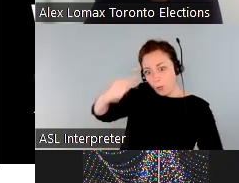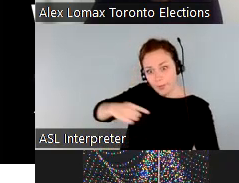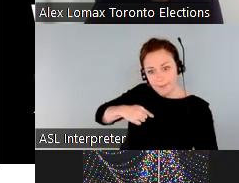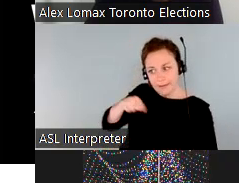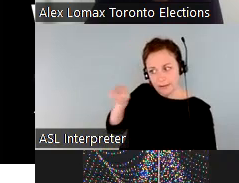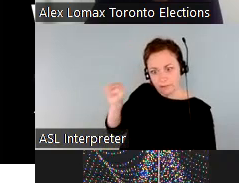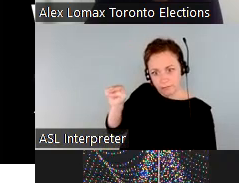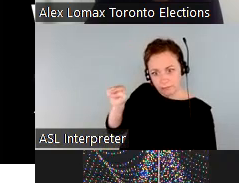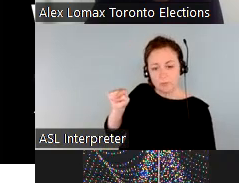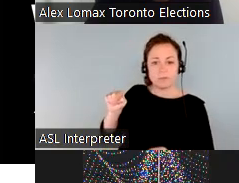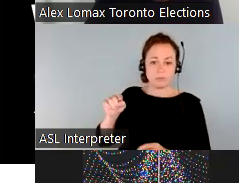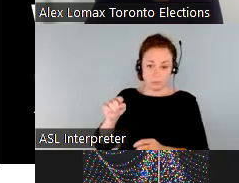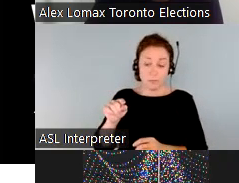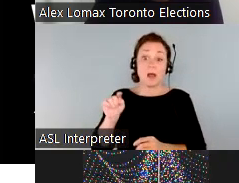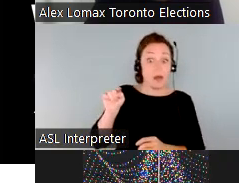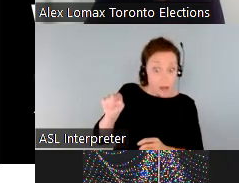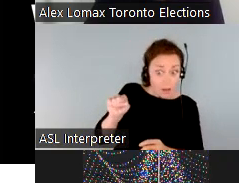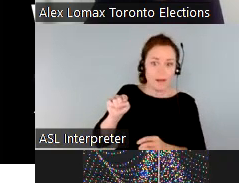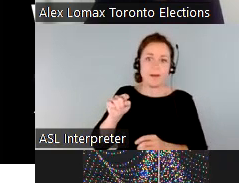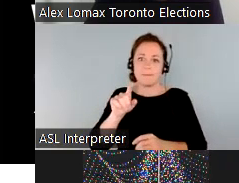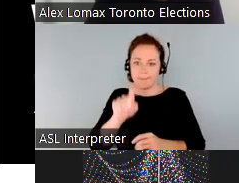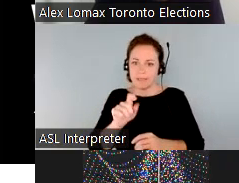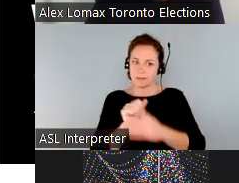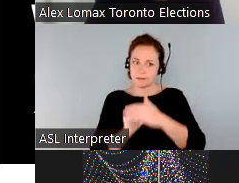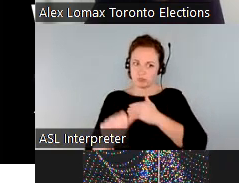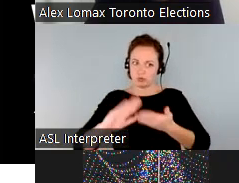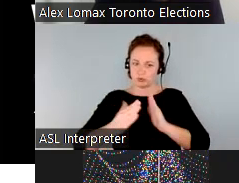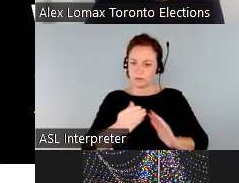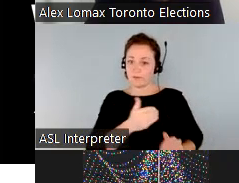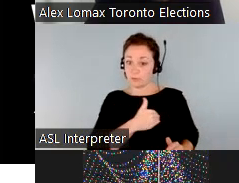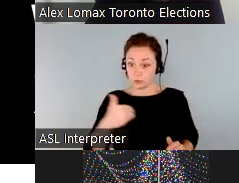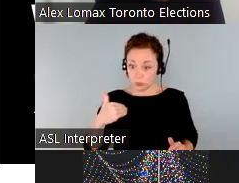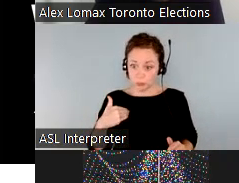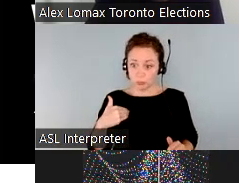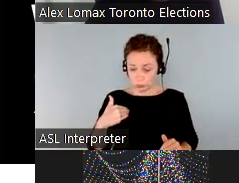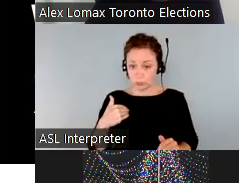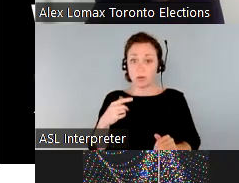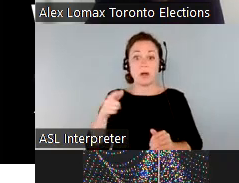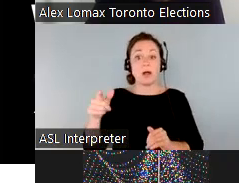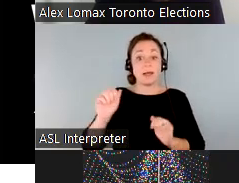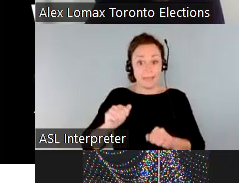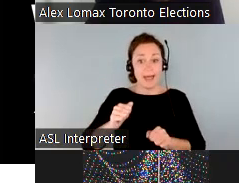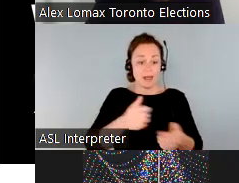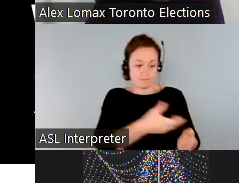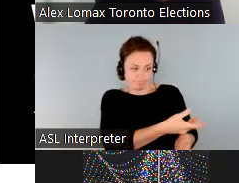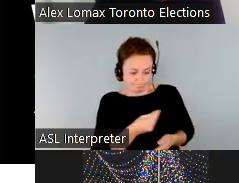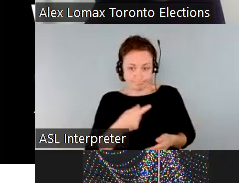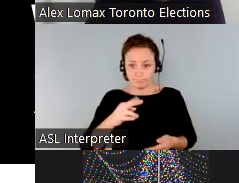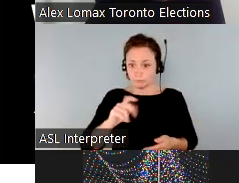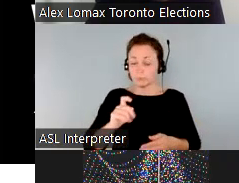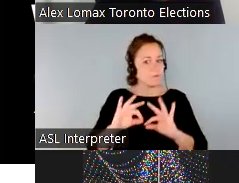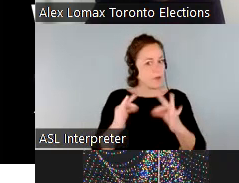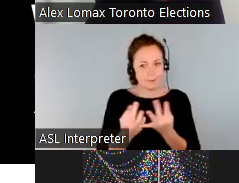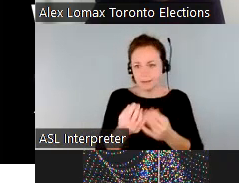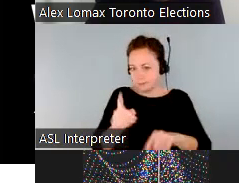who is an eligible elector in the City of Toronto. A person may act as a voting proxy for one person who is not a family member, or